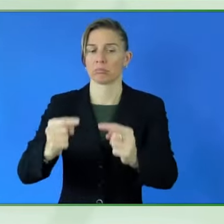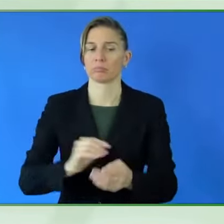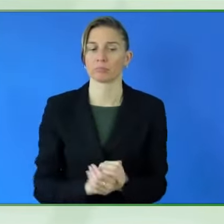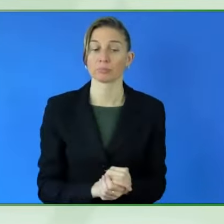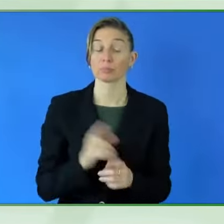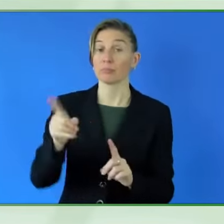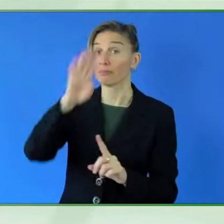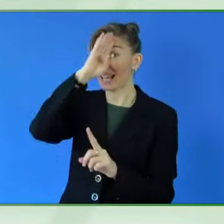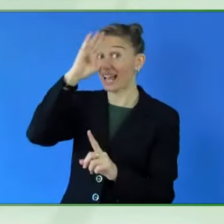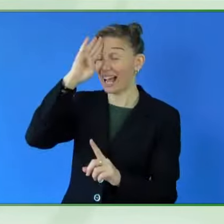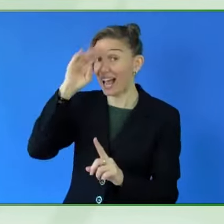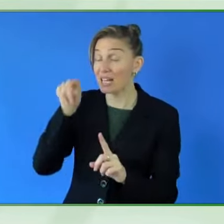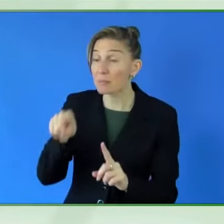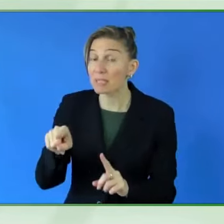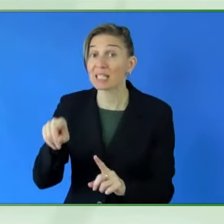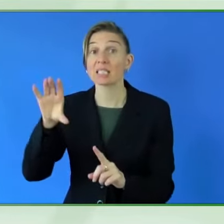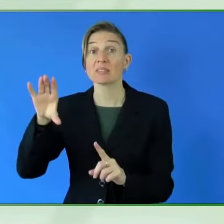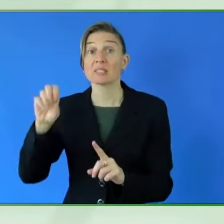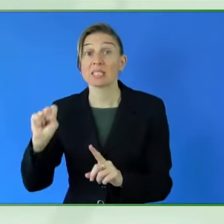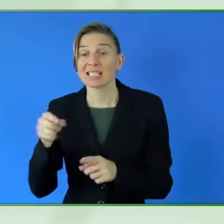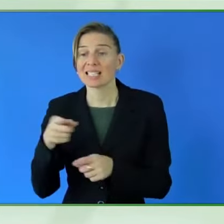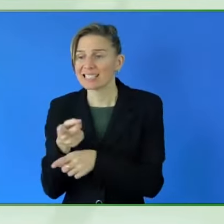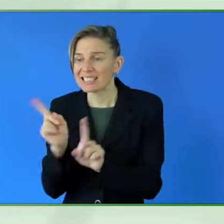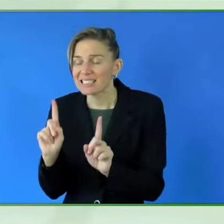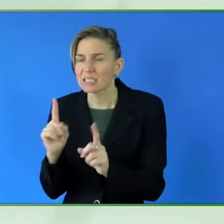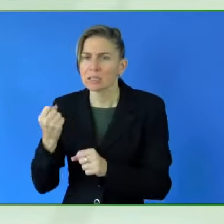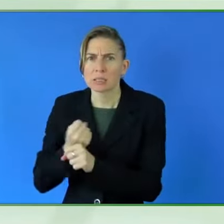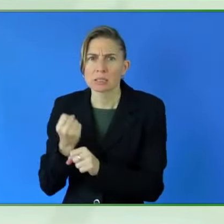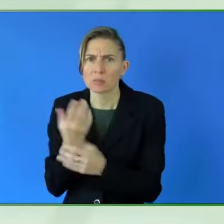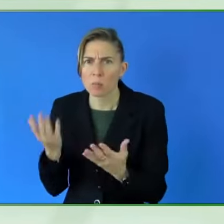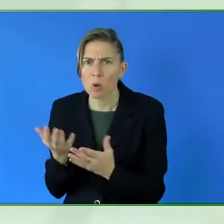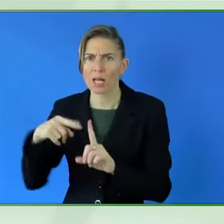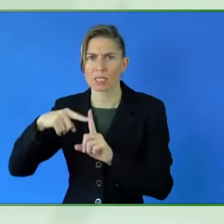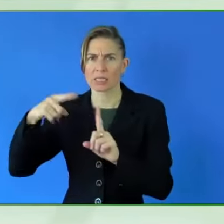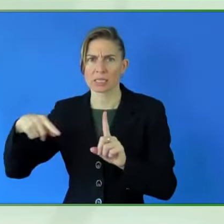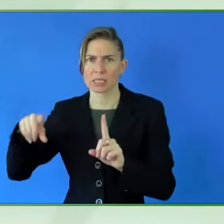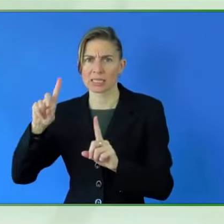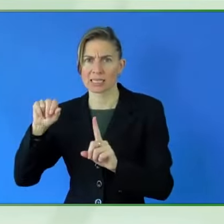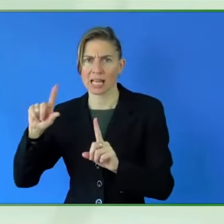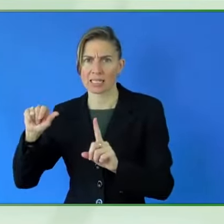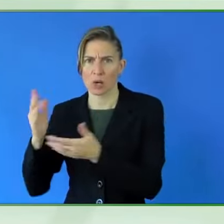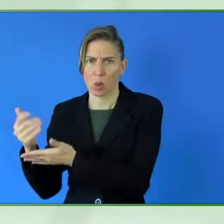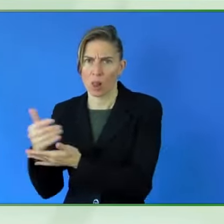really hard on the data collection, and that was fundamental. Each group